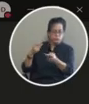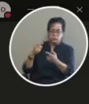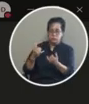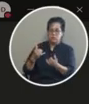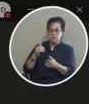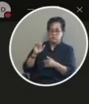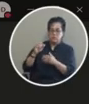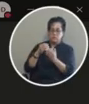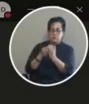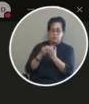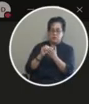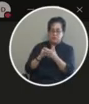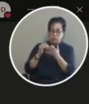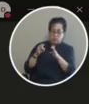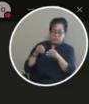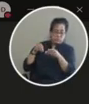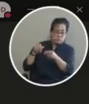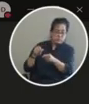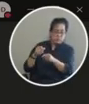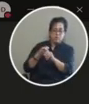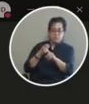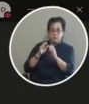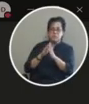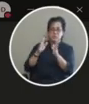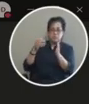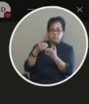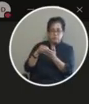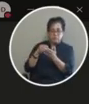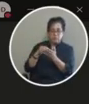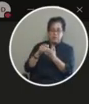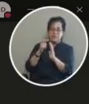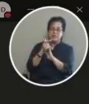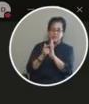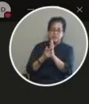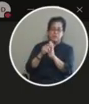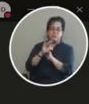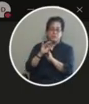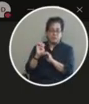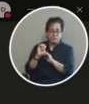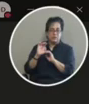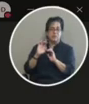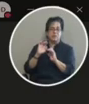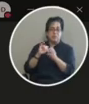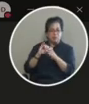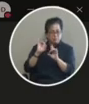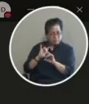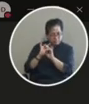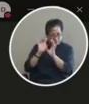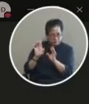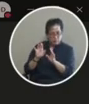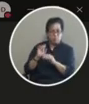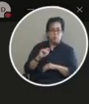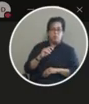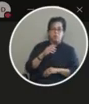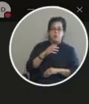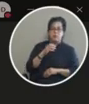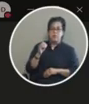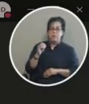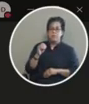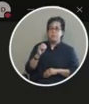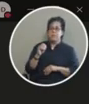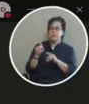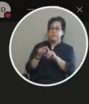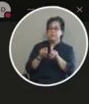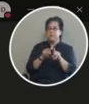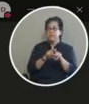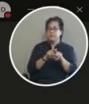The dollars that have been spent have come from the general fund for the legal fees. Want to be clear about that. Want the public to hear that. I